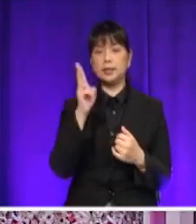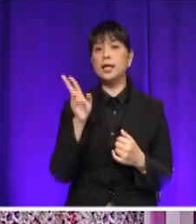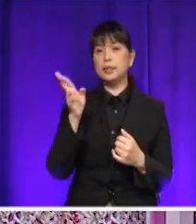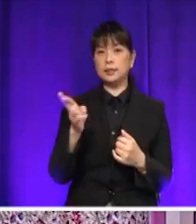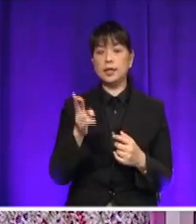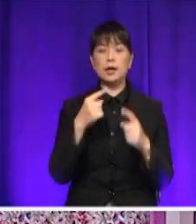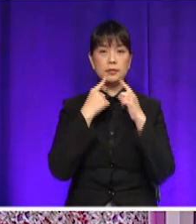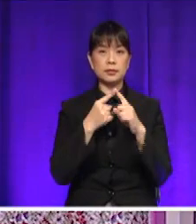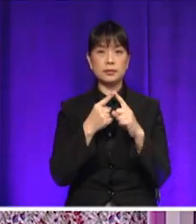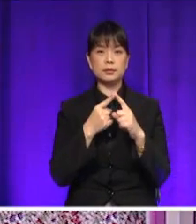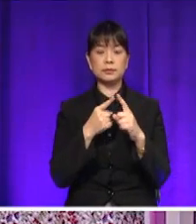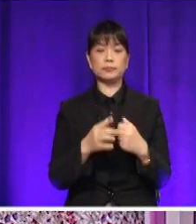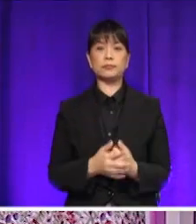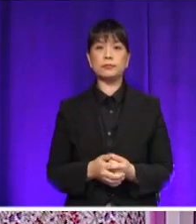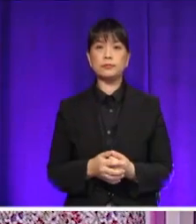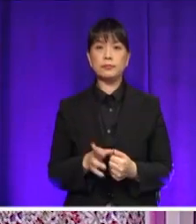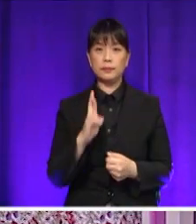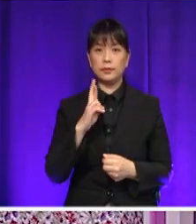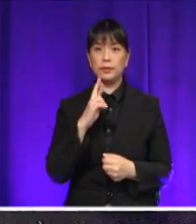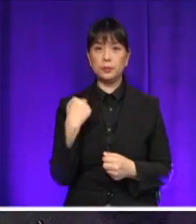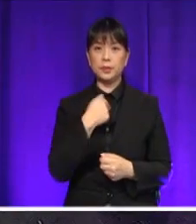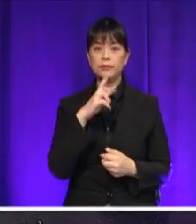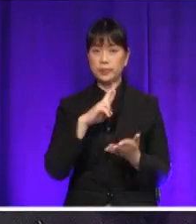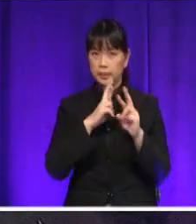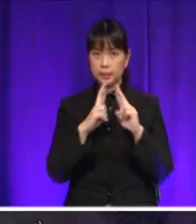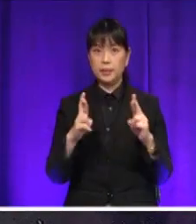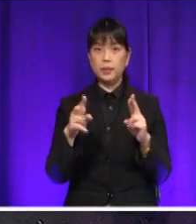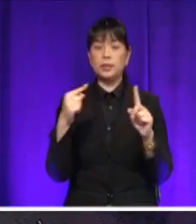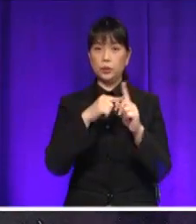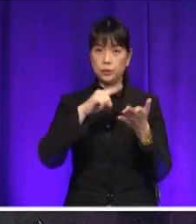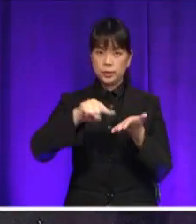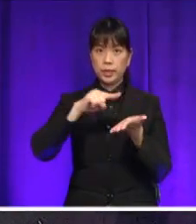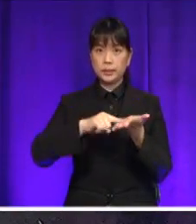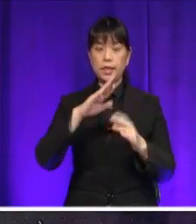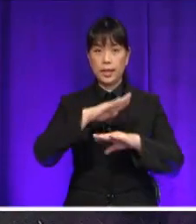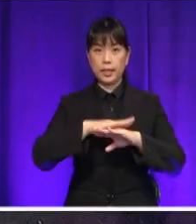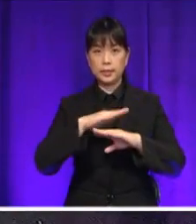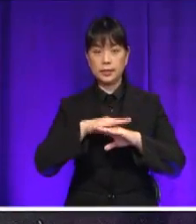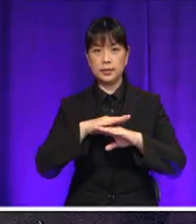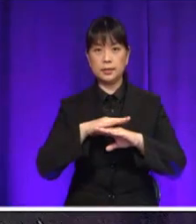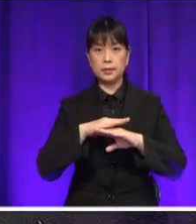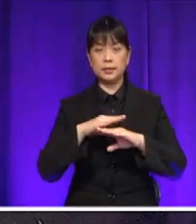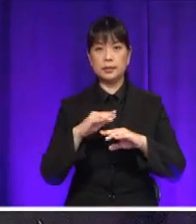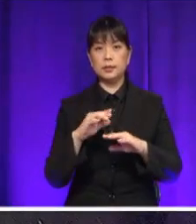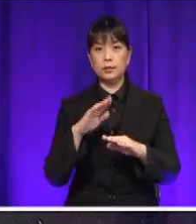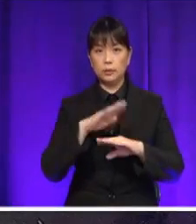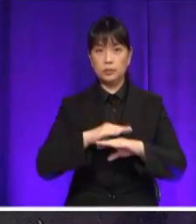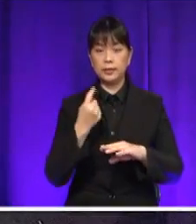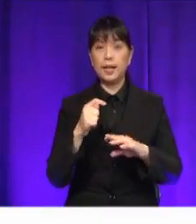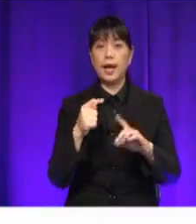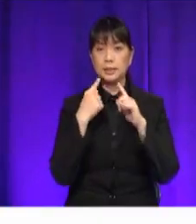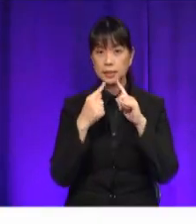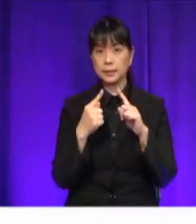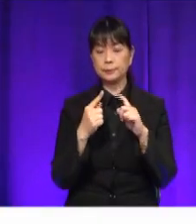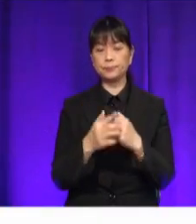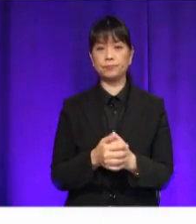we ready to check the answers? Guys at home, are you guys ready? Yes, I think they are okay,